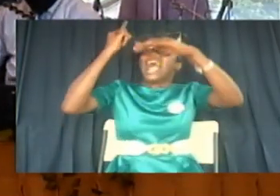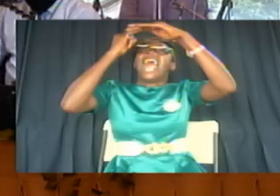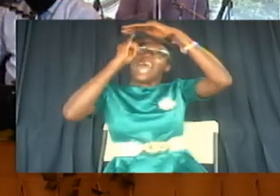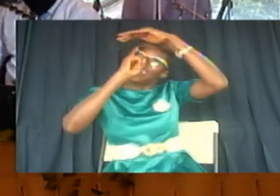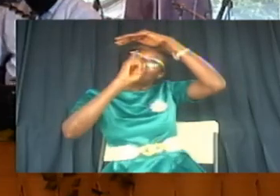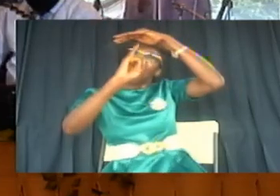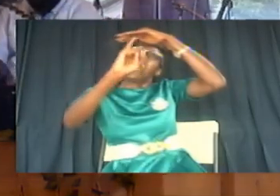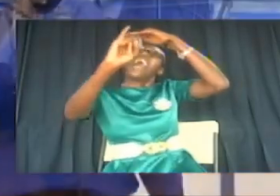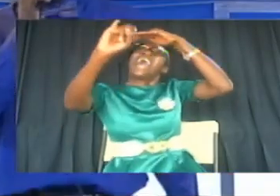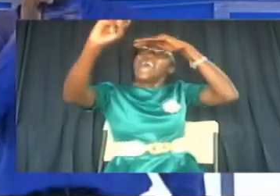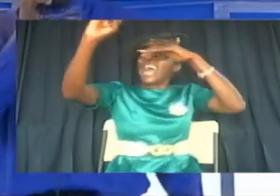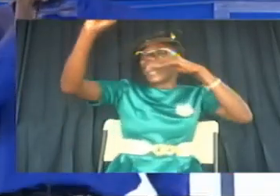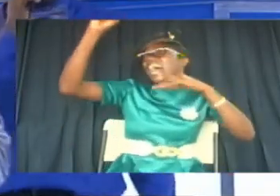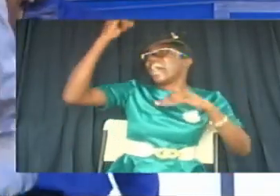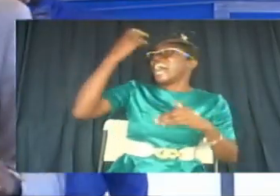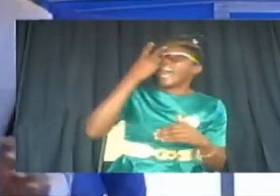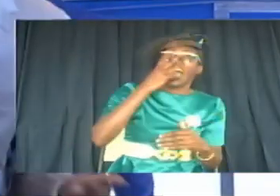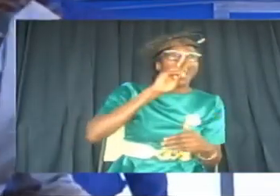Lord.